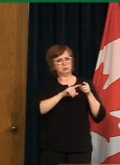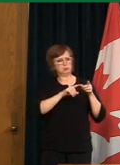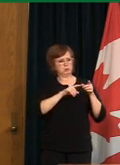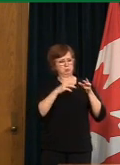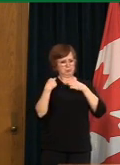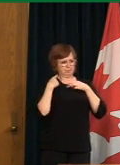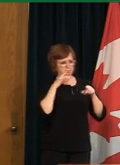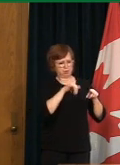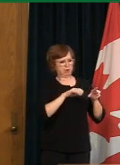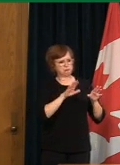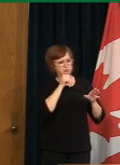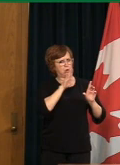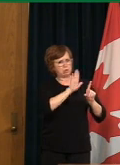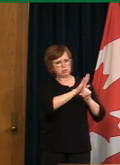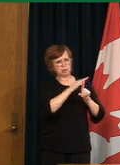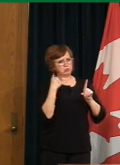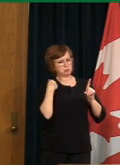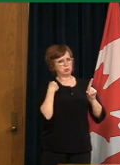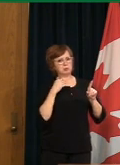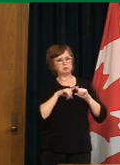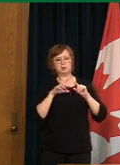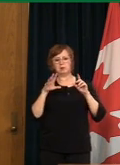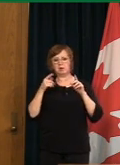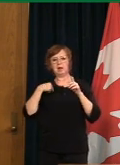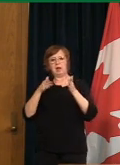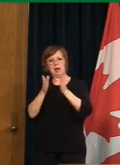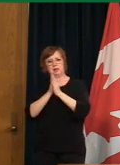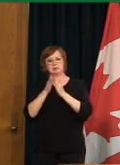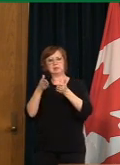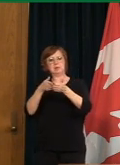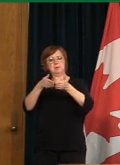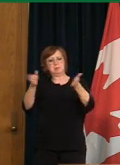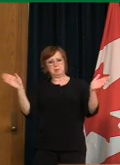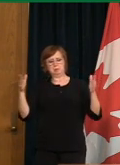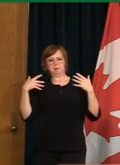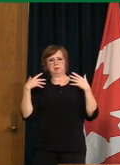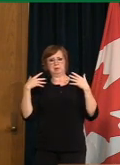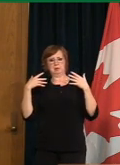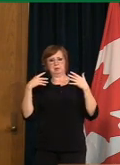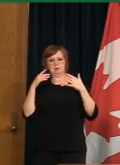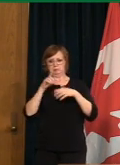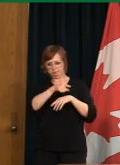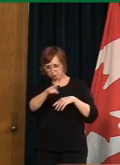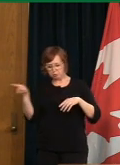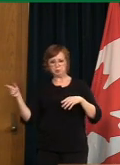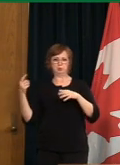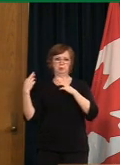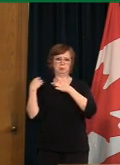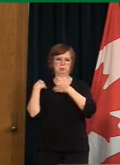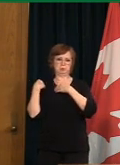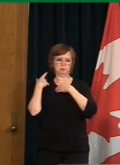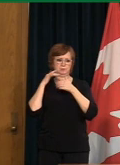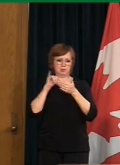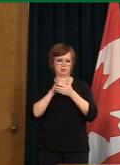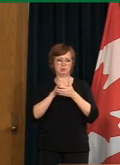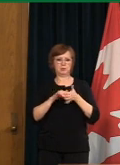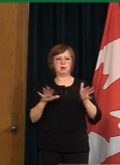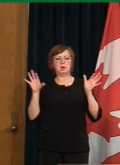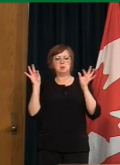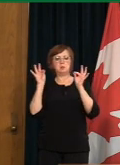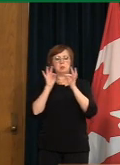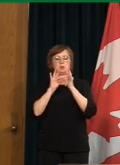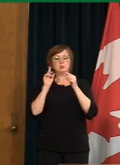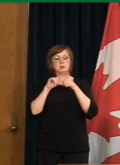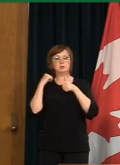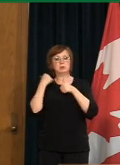the public health orders that are being administered, understanding the reasoning behind why they're in place. It's to ensure